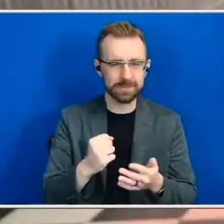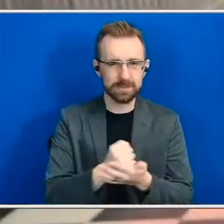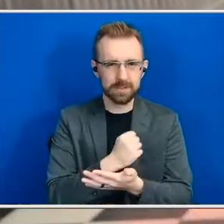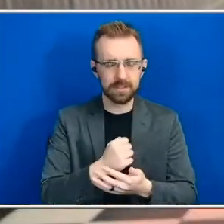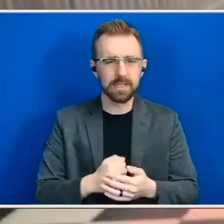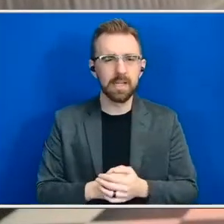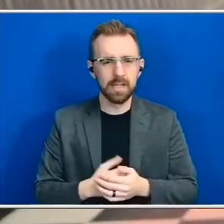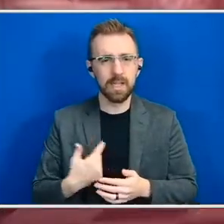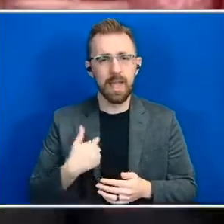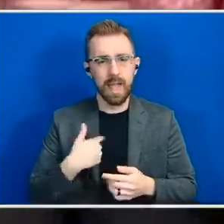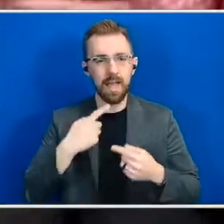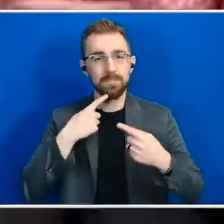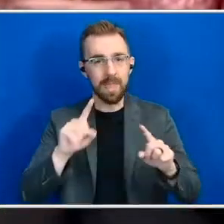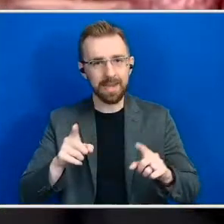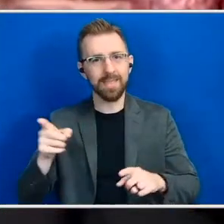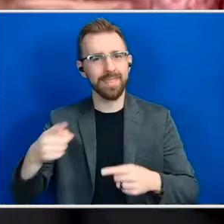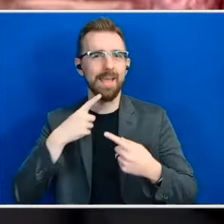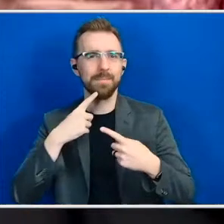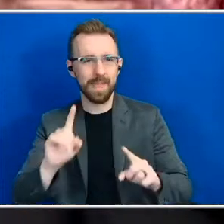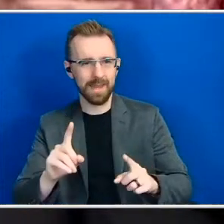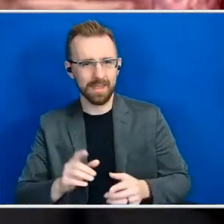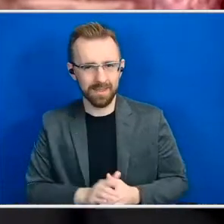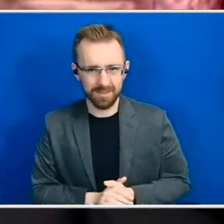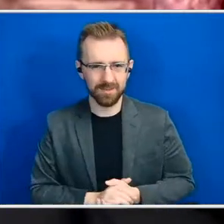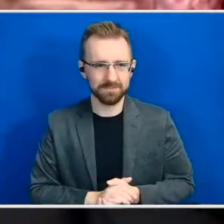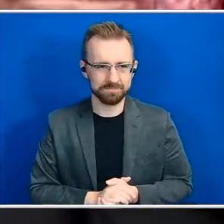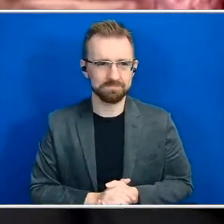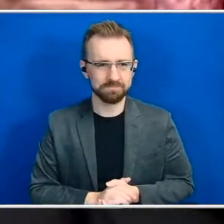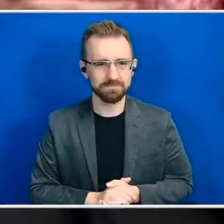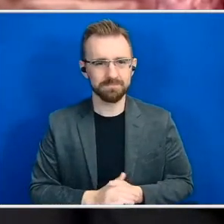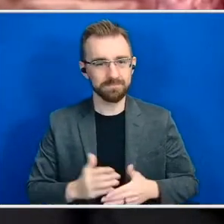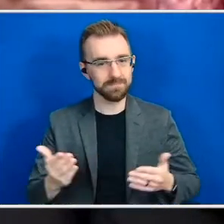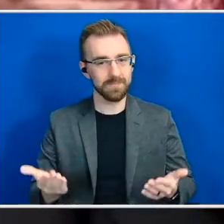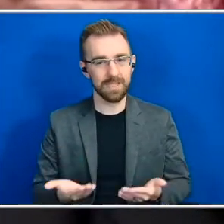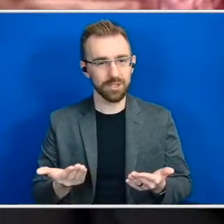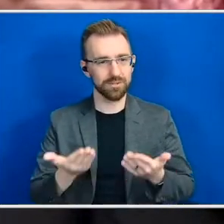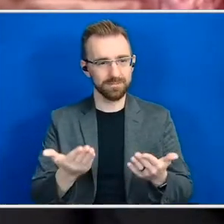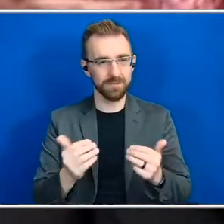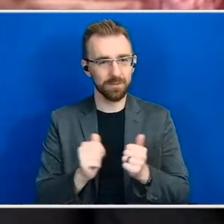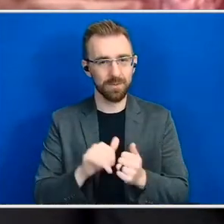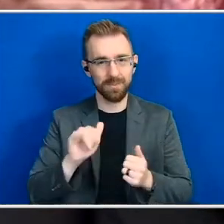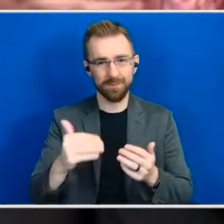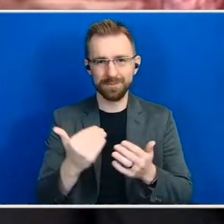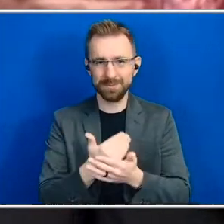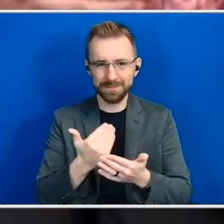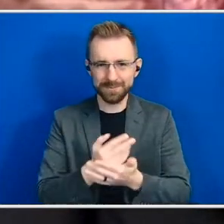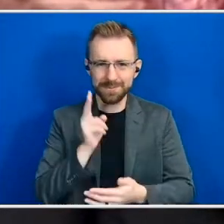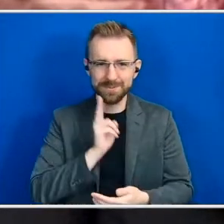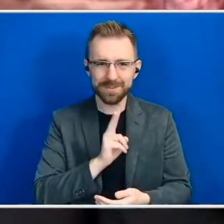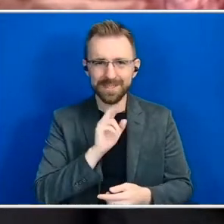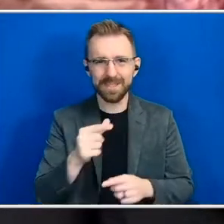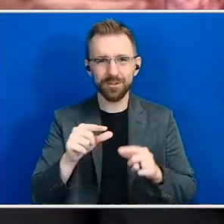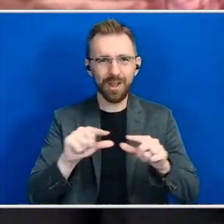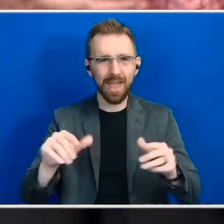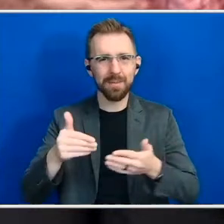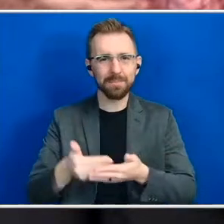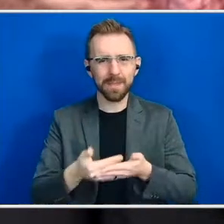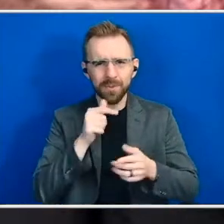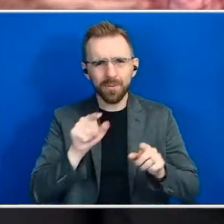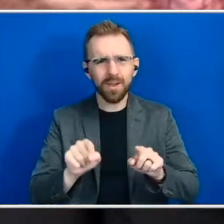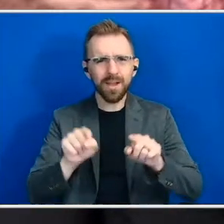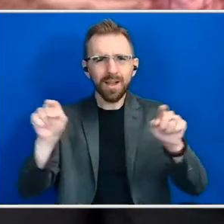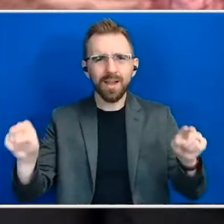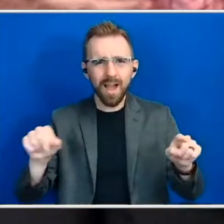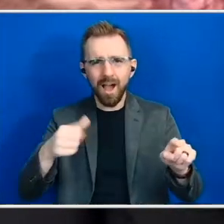it, and they made it. And here you are with those new twins, the grandbabies, and who are the other 2 young kiddos